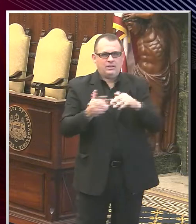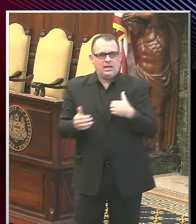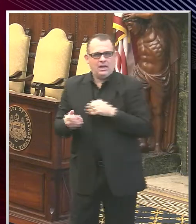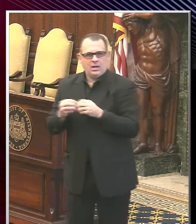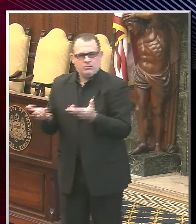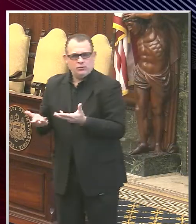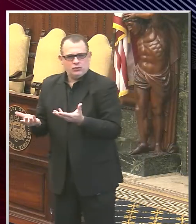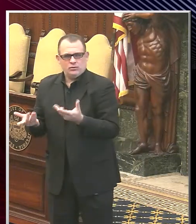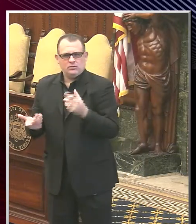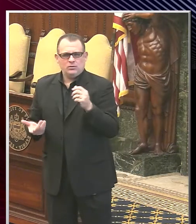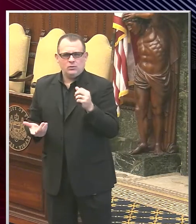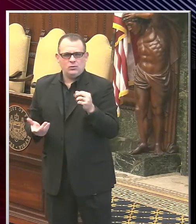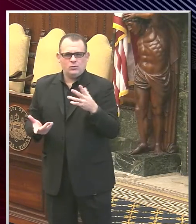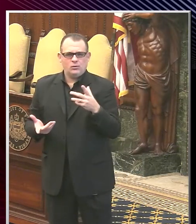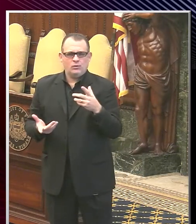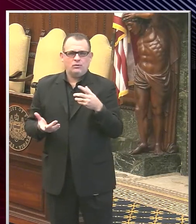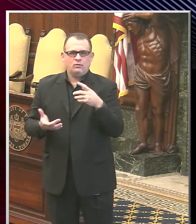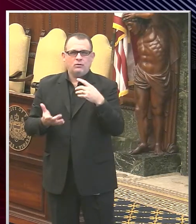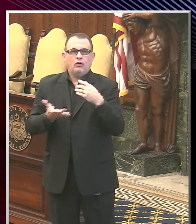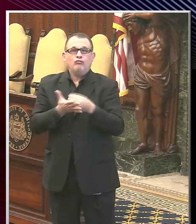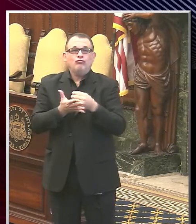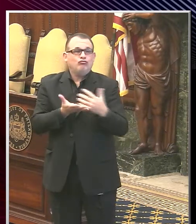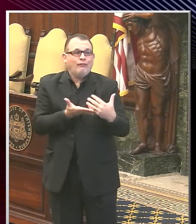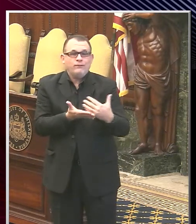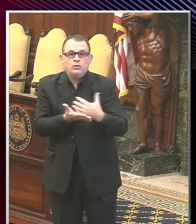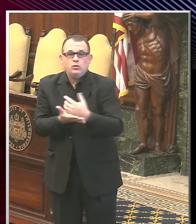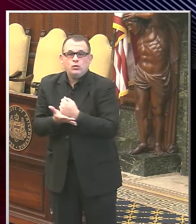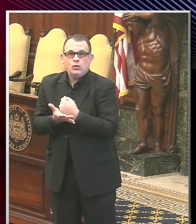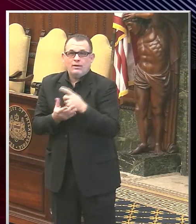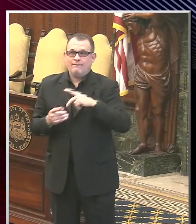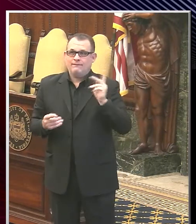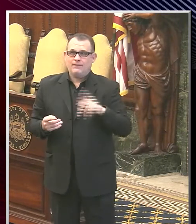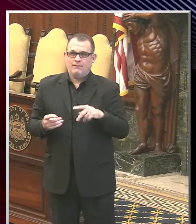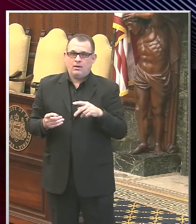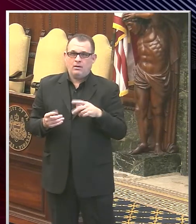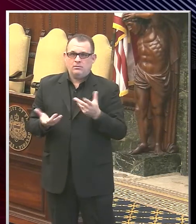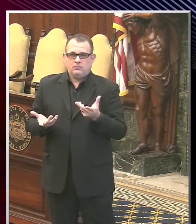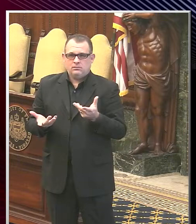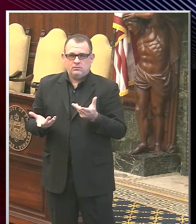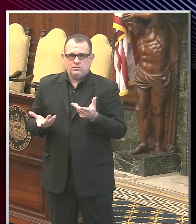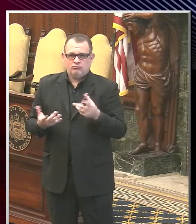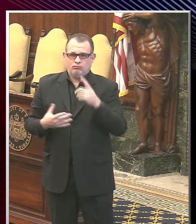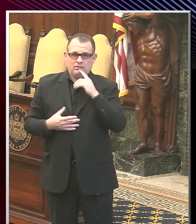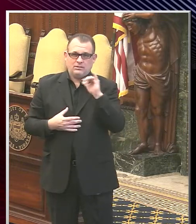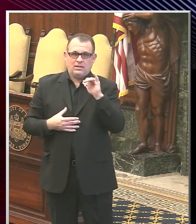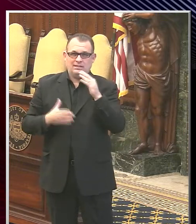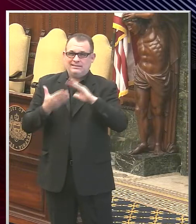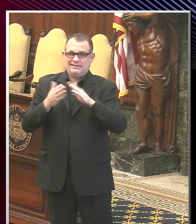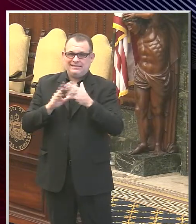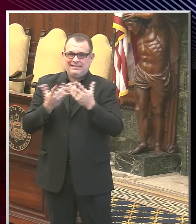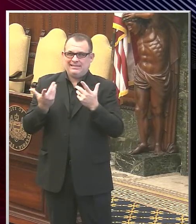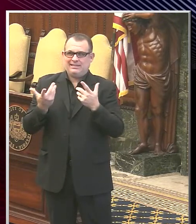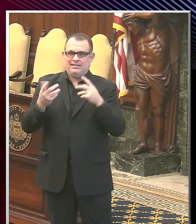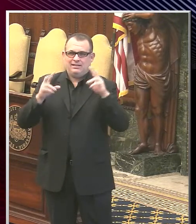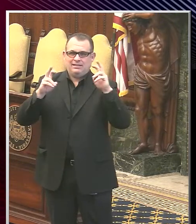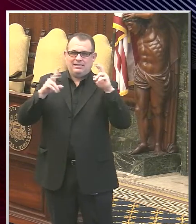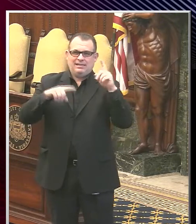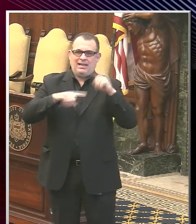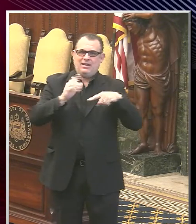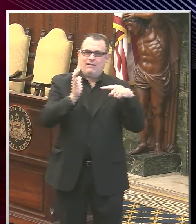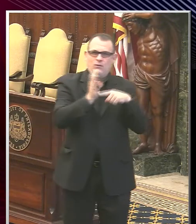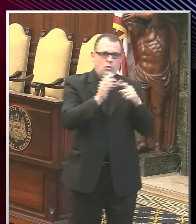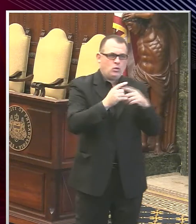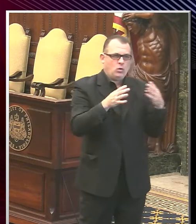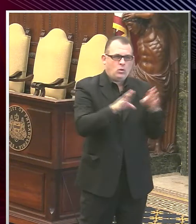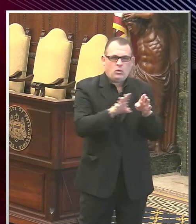revenue situation in Philadelphia where absent federal support, the city can't necessarily afford a wider shutdown this time around? I believe that